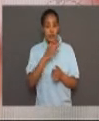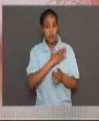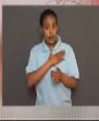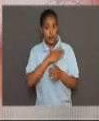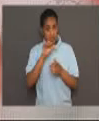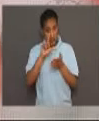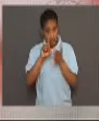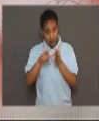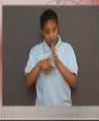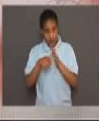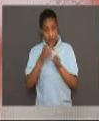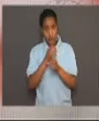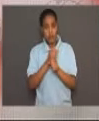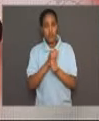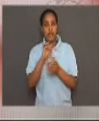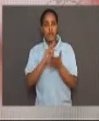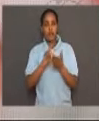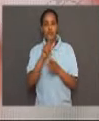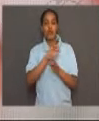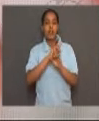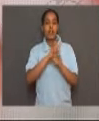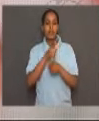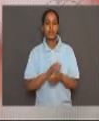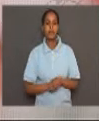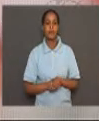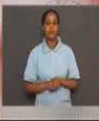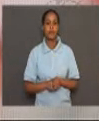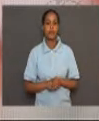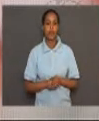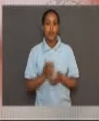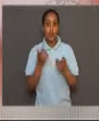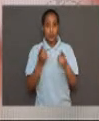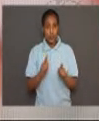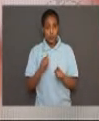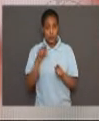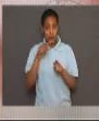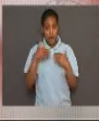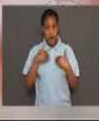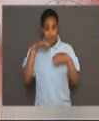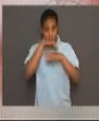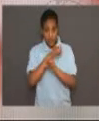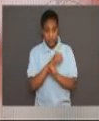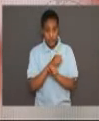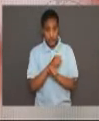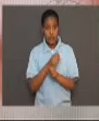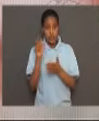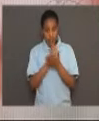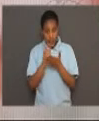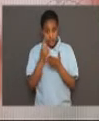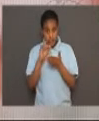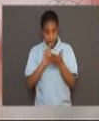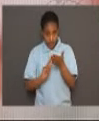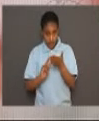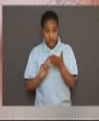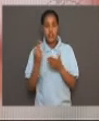Please take a moment to write down your answer. When you have finished, write down